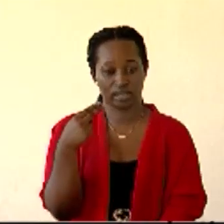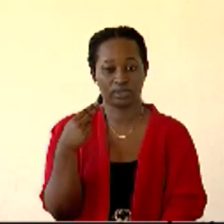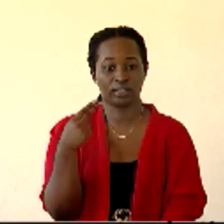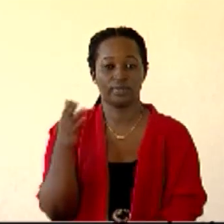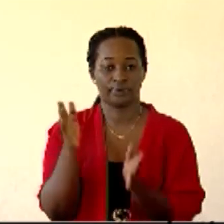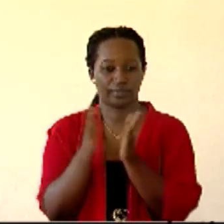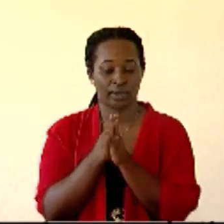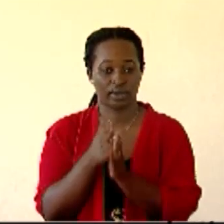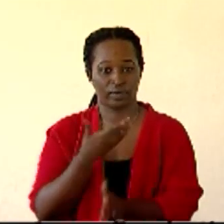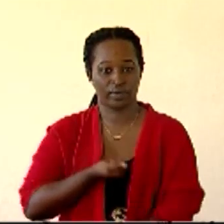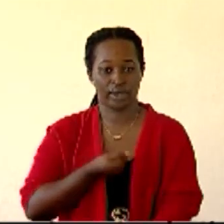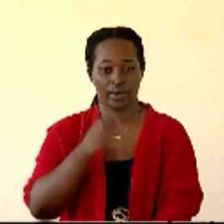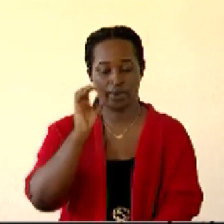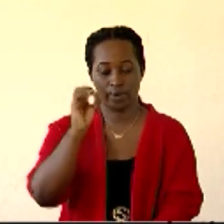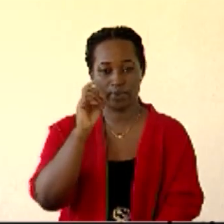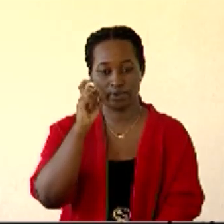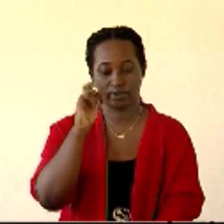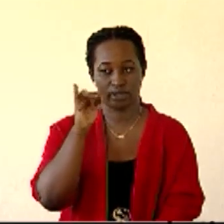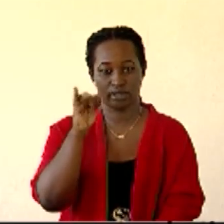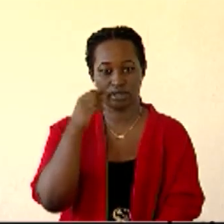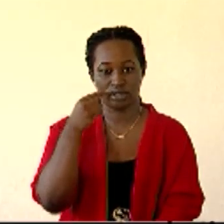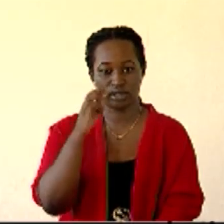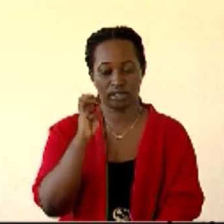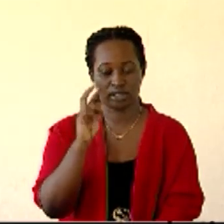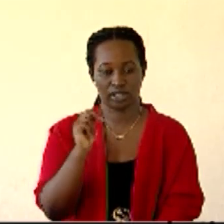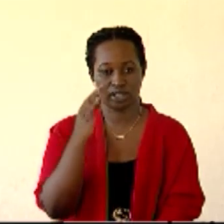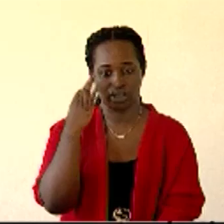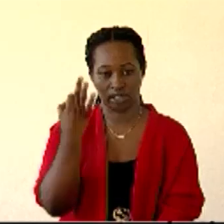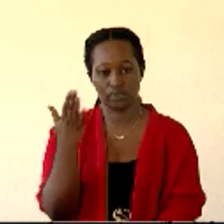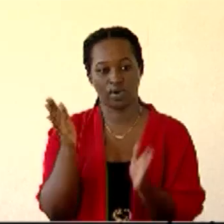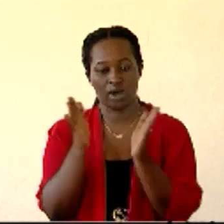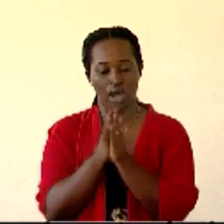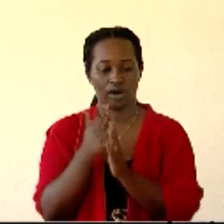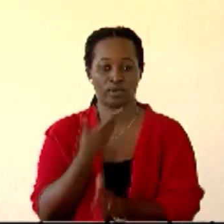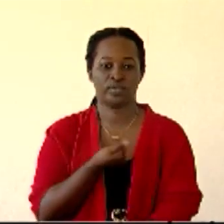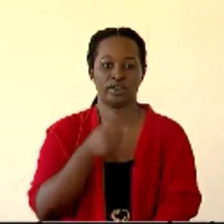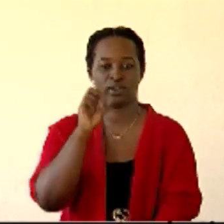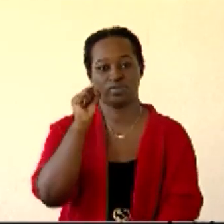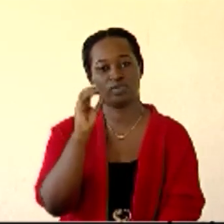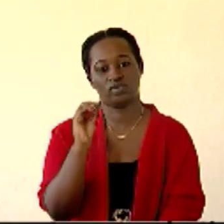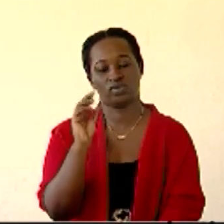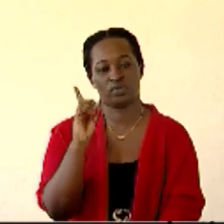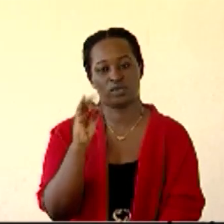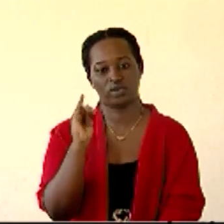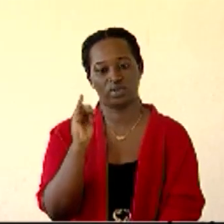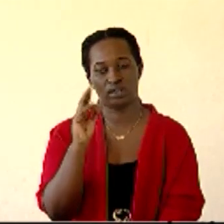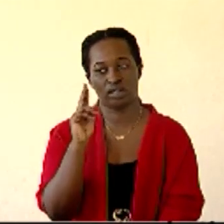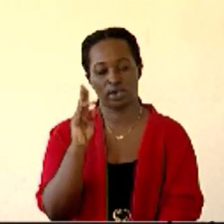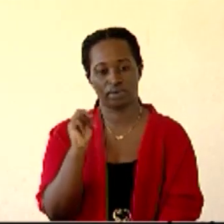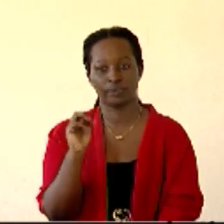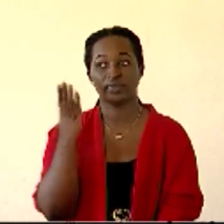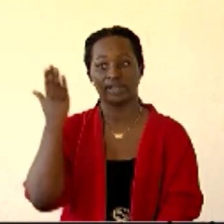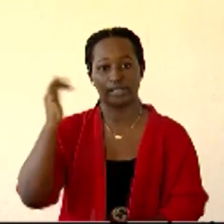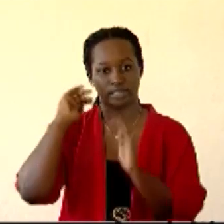and then you have the oxygen atoms, 1, 2, 3, and then the sodium atom. That is the structure of compound